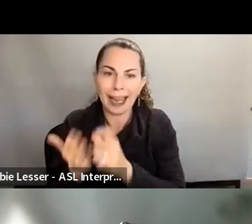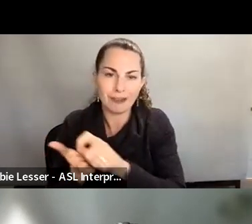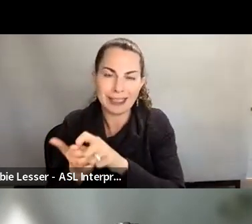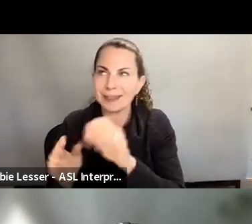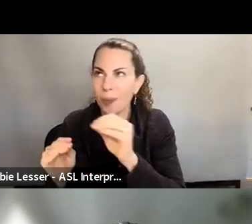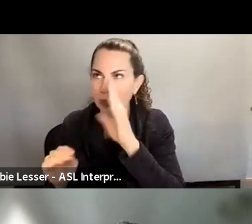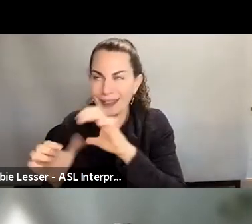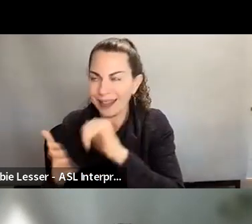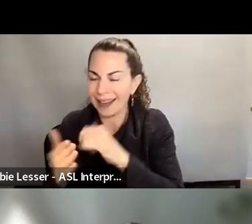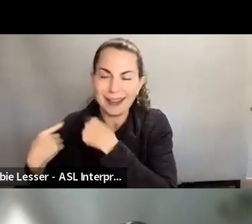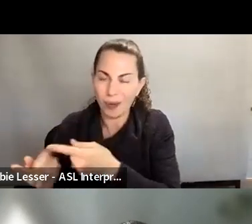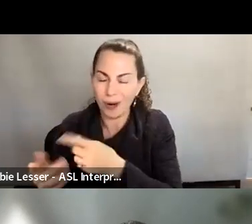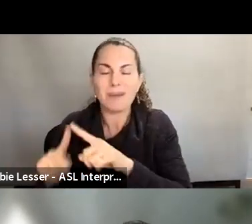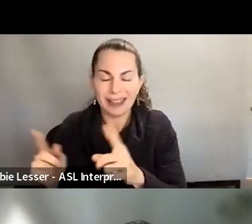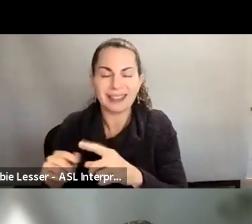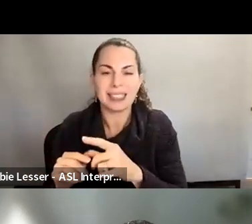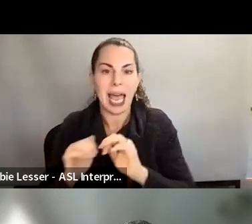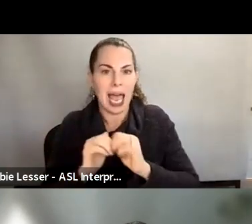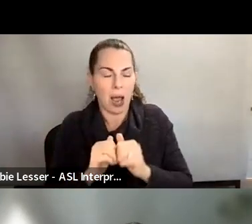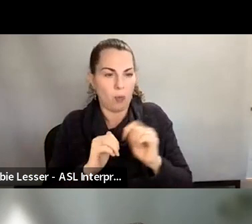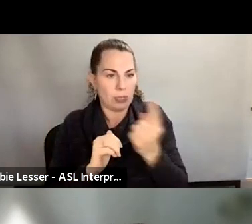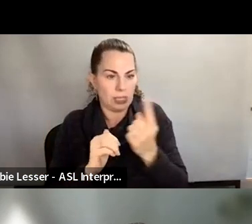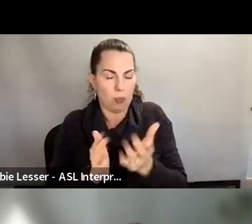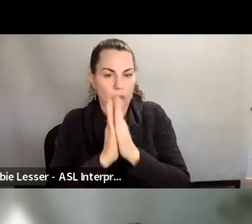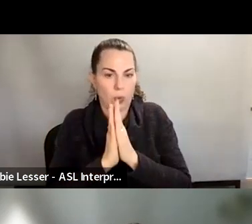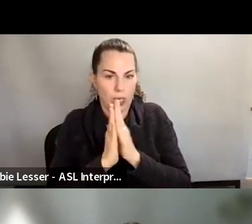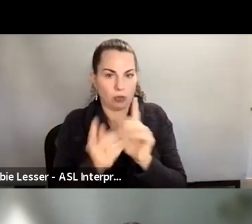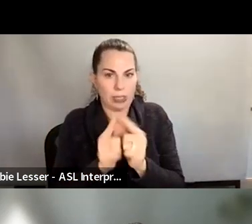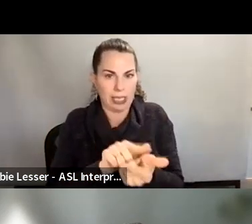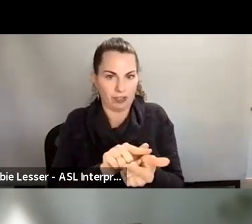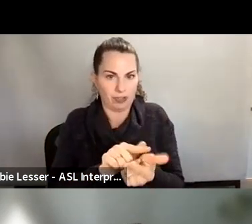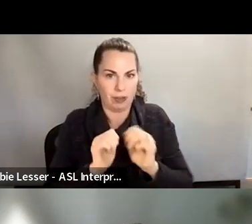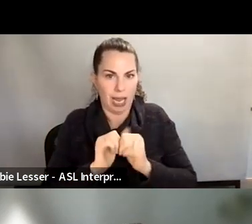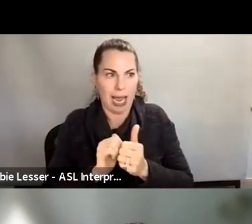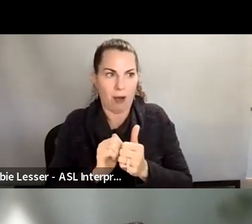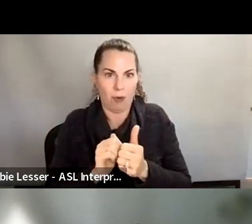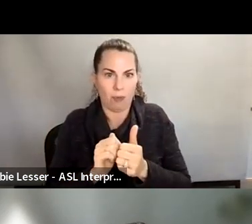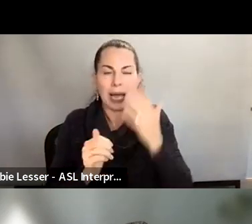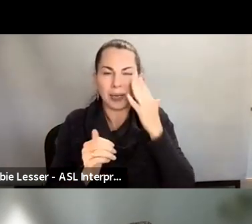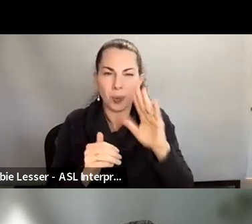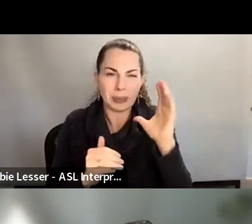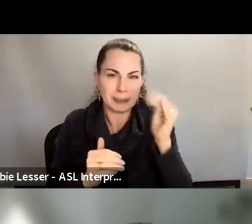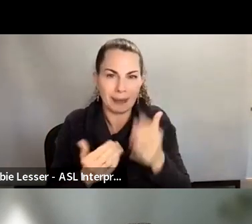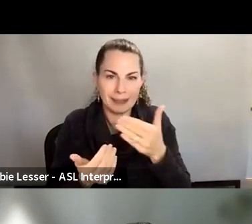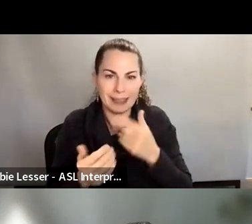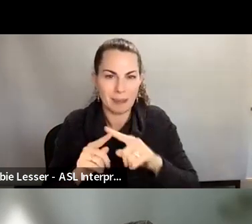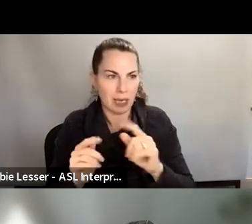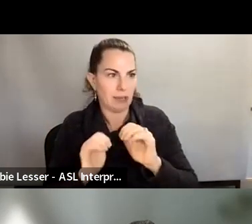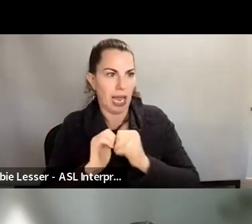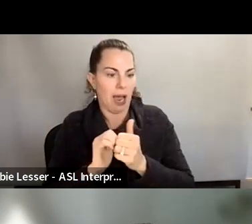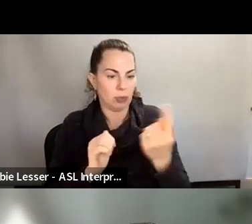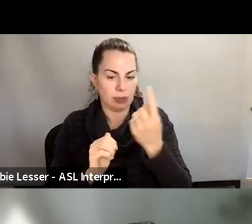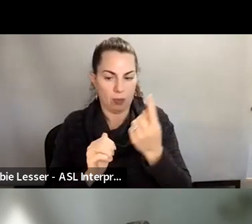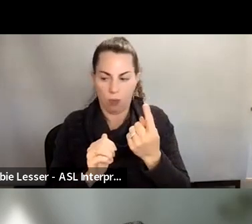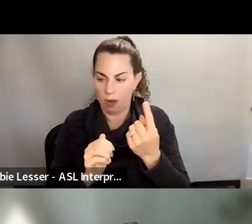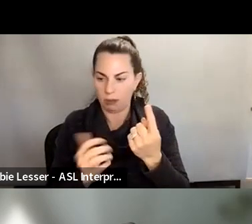how would another staff person request a translation? I know it seems so easy, but how would they make that request? How would they ask for, we have this new